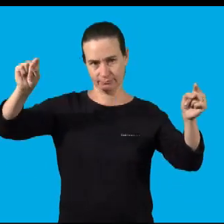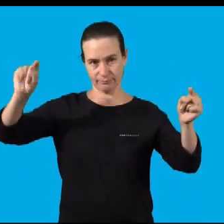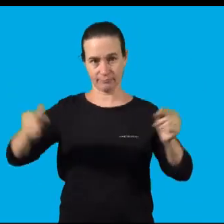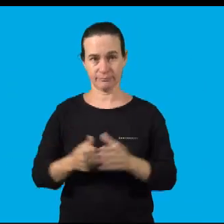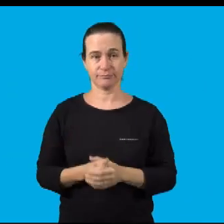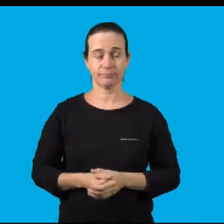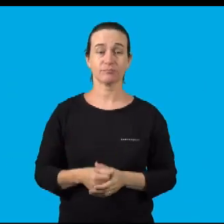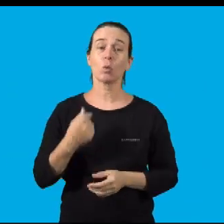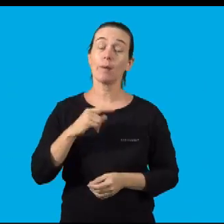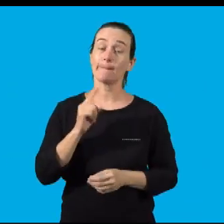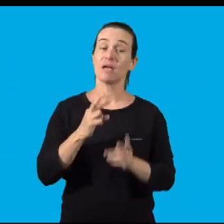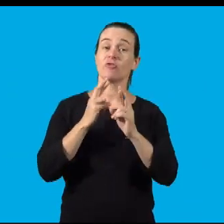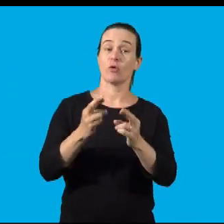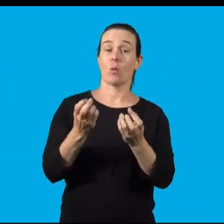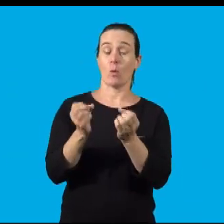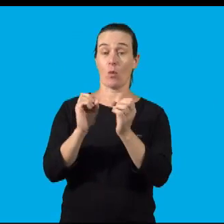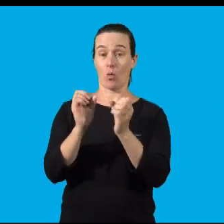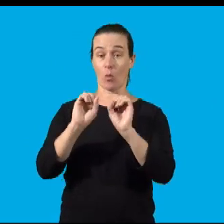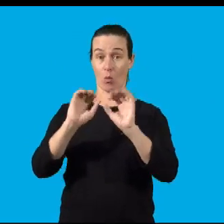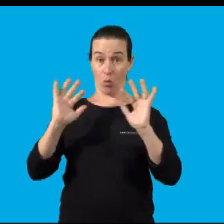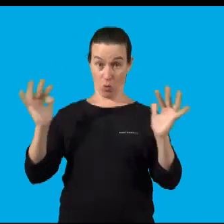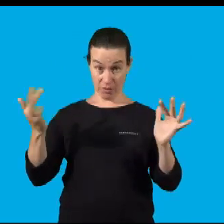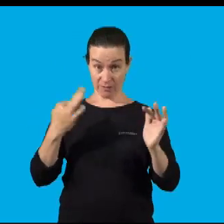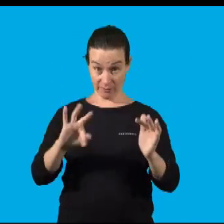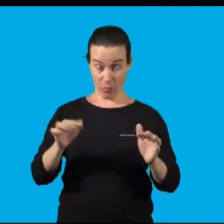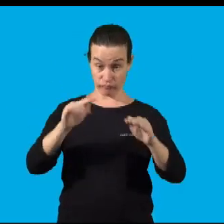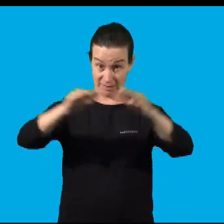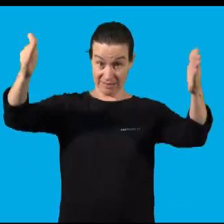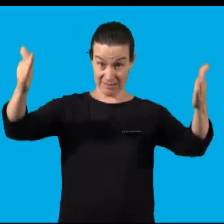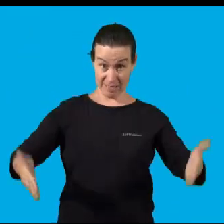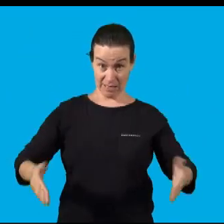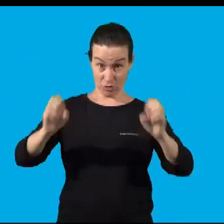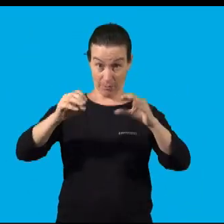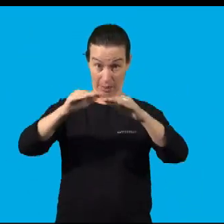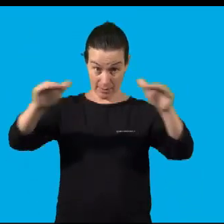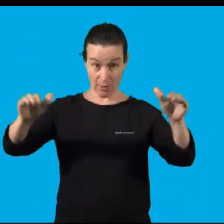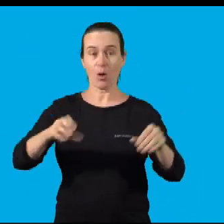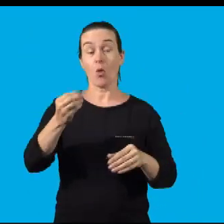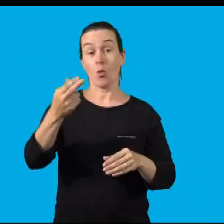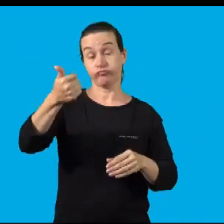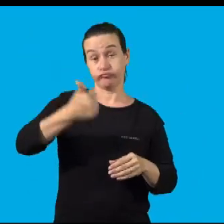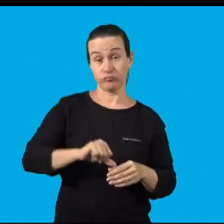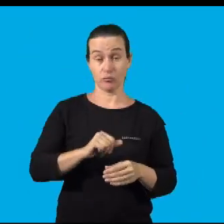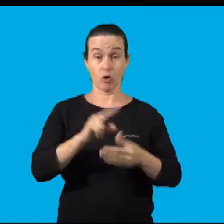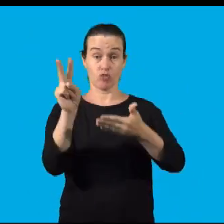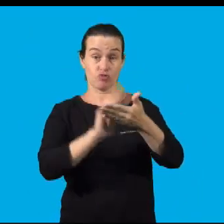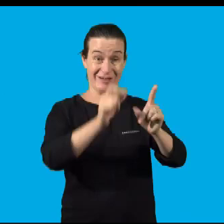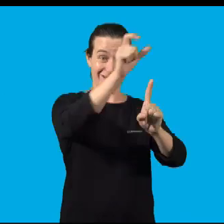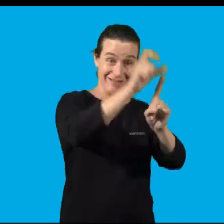the audience if you are discussing a play, and then refer to the reader if you are writing a literary essay on a